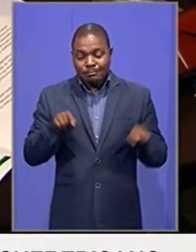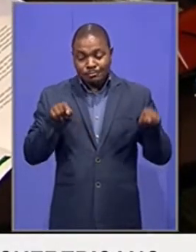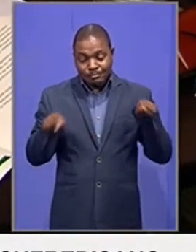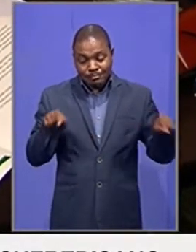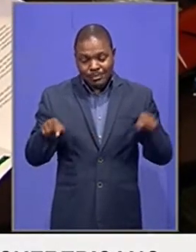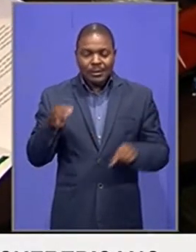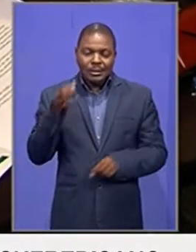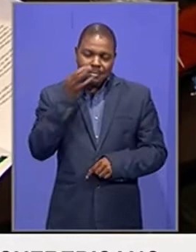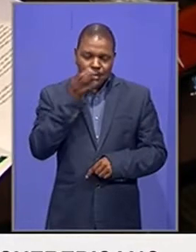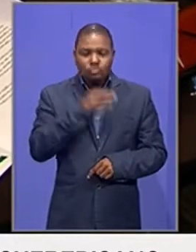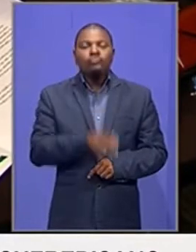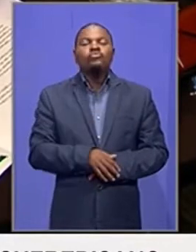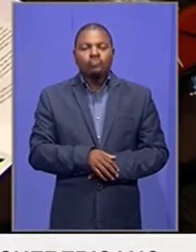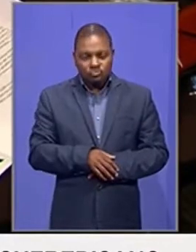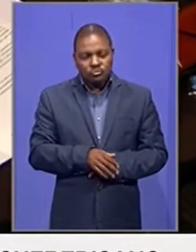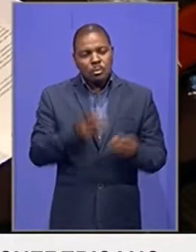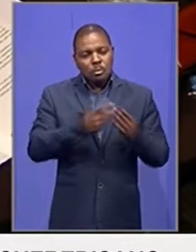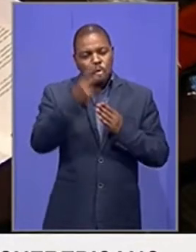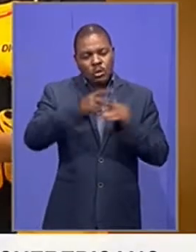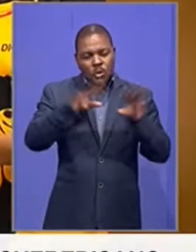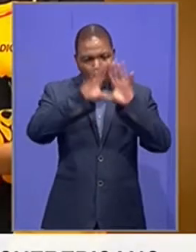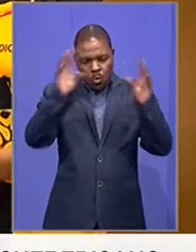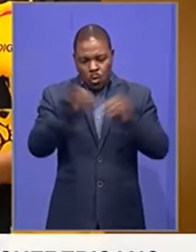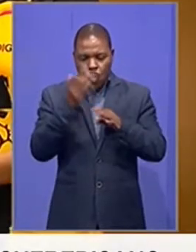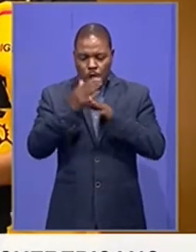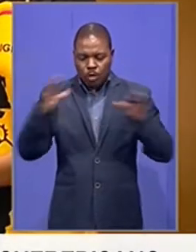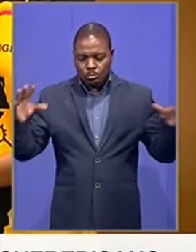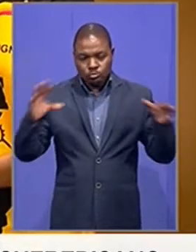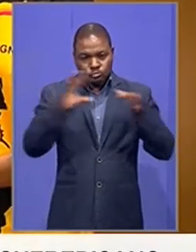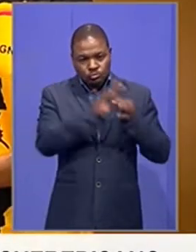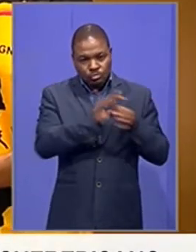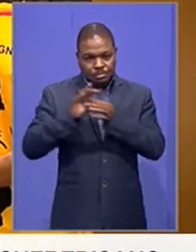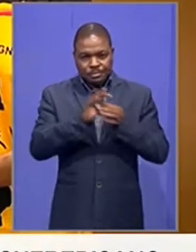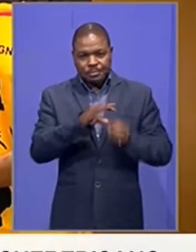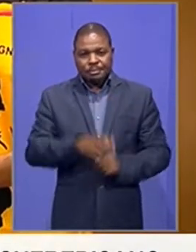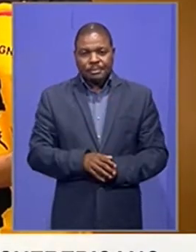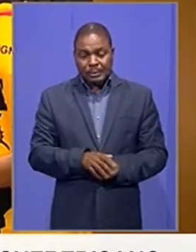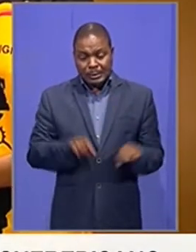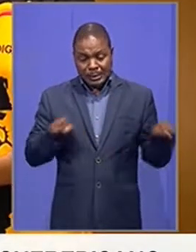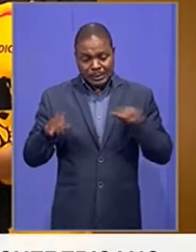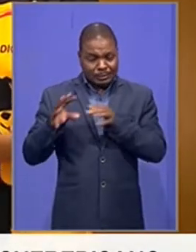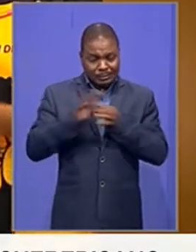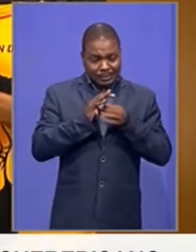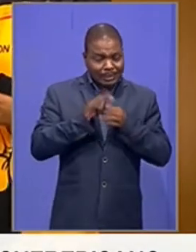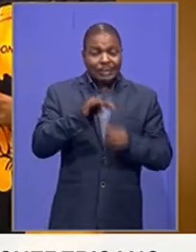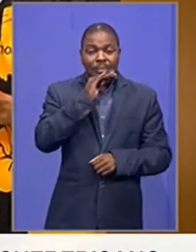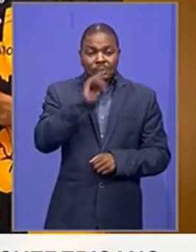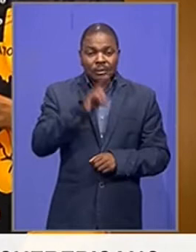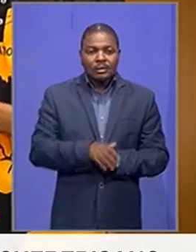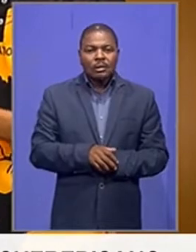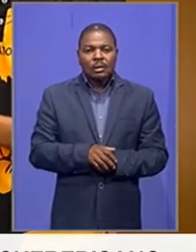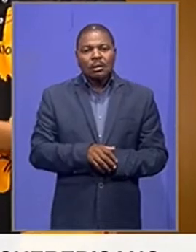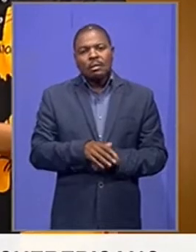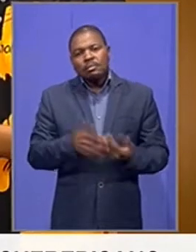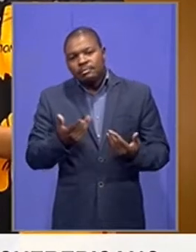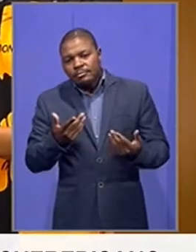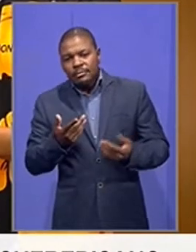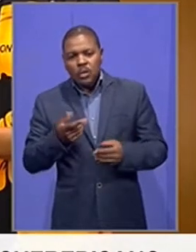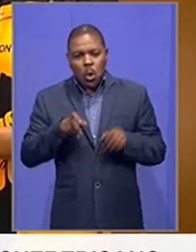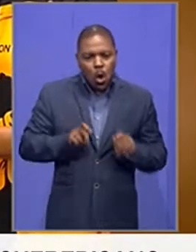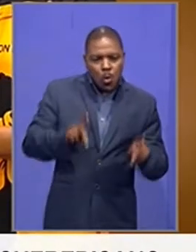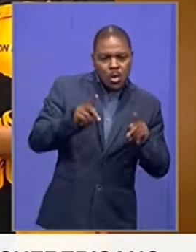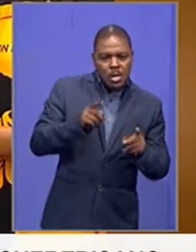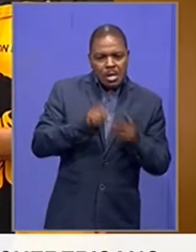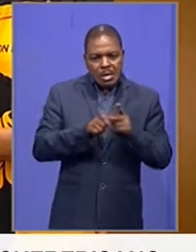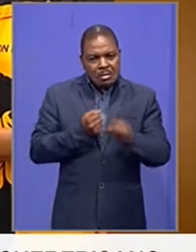tla tshehetsana diprojekeng tsohle. Dikamano pakeng tsa mekga ena e mmedi e kekebe ya ibatsa ho iphumanela menyetla